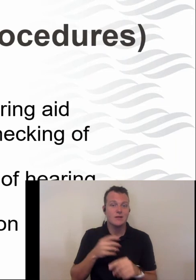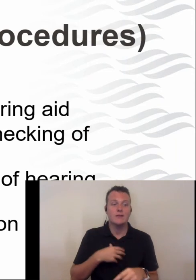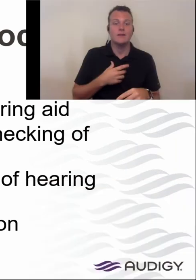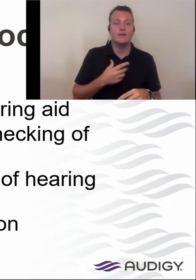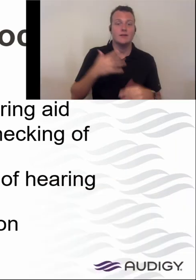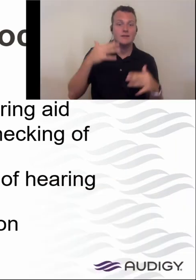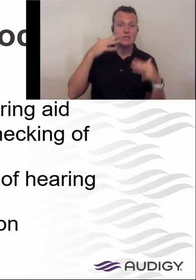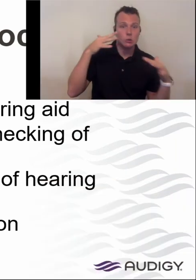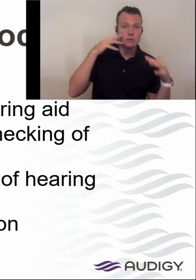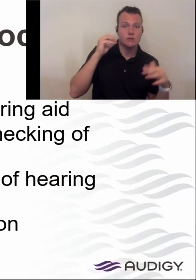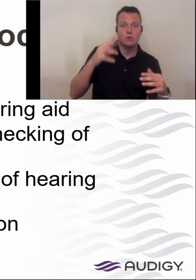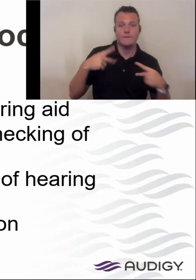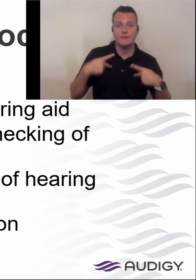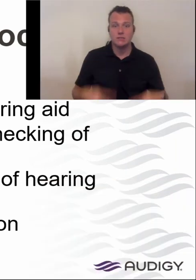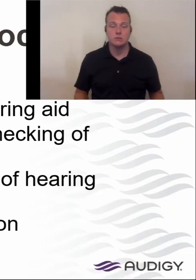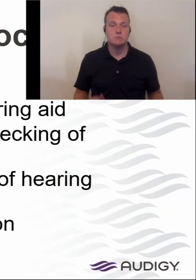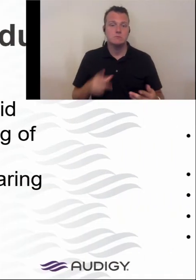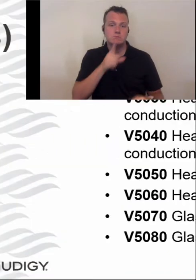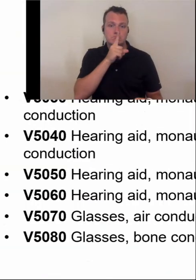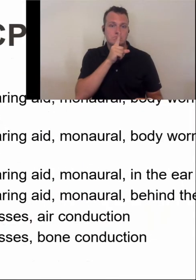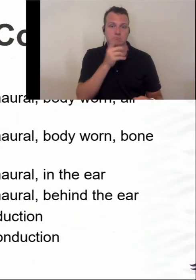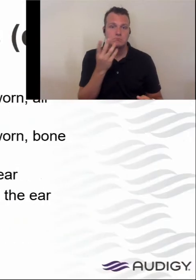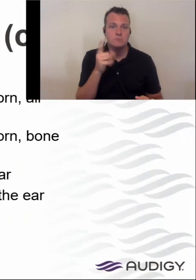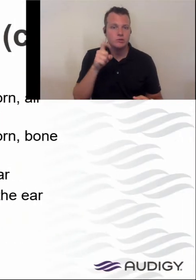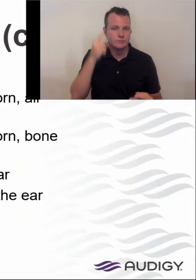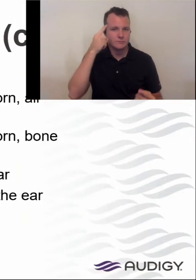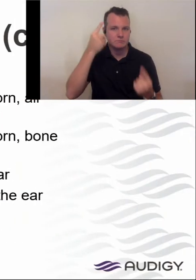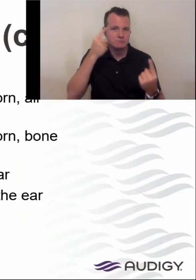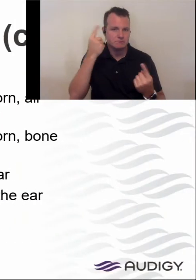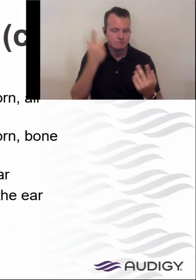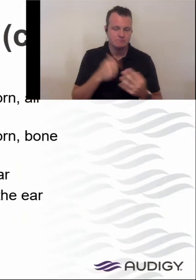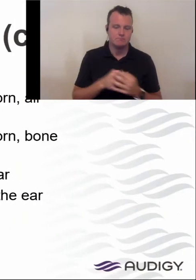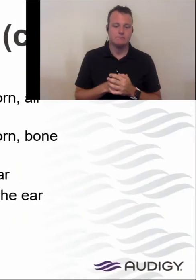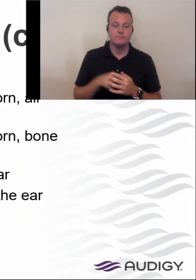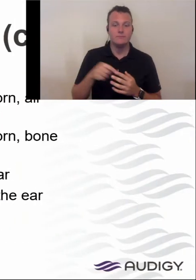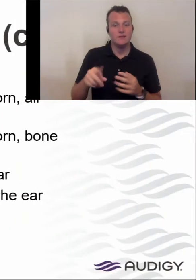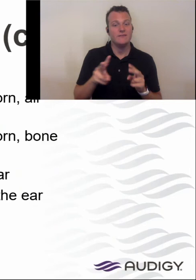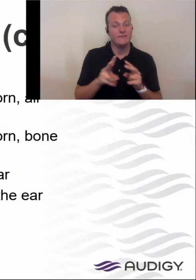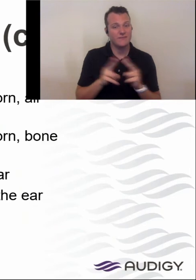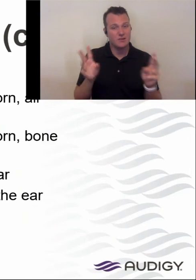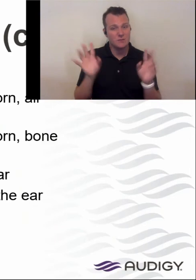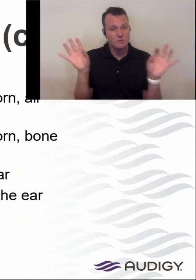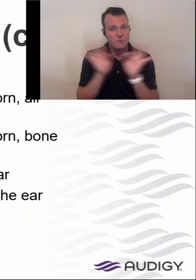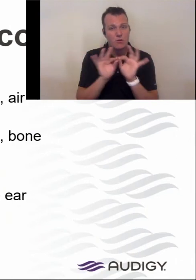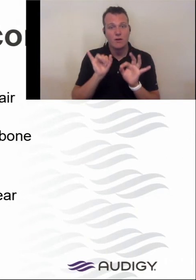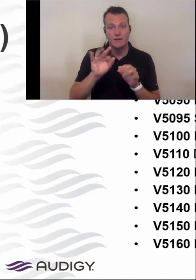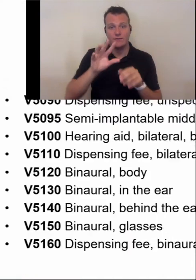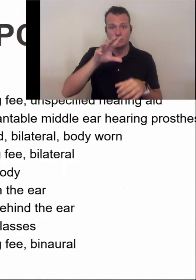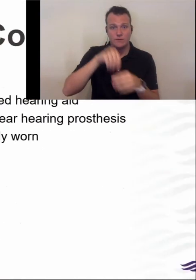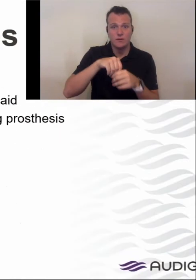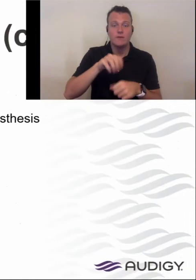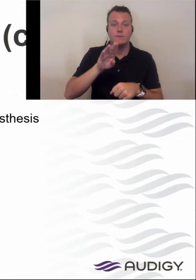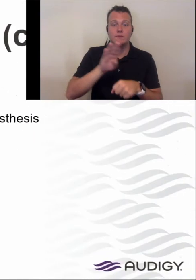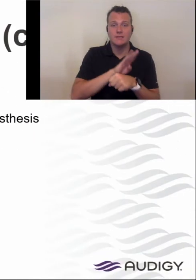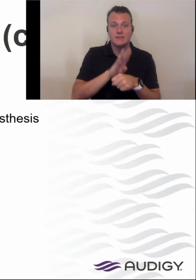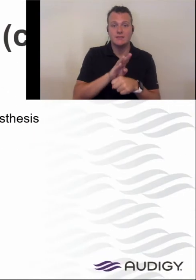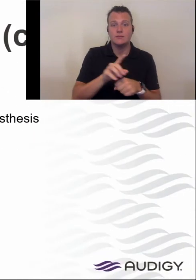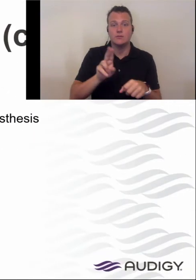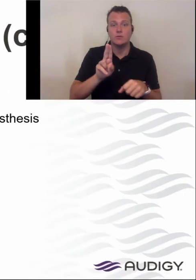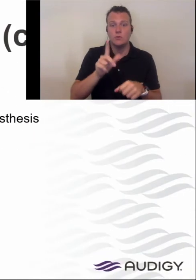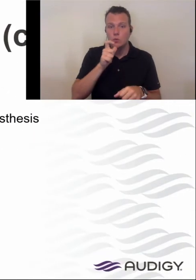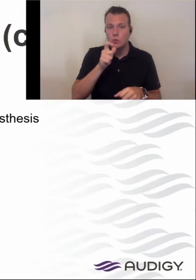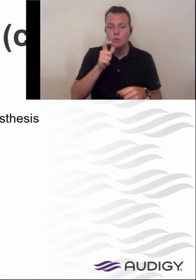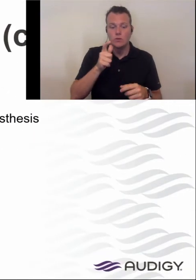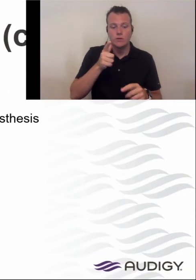if it's acoustic or physical. So those are some things to think about. This is very important if you're in a practice that